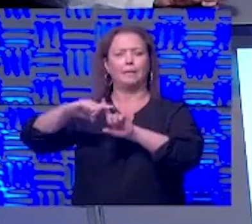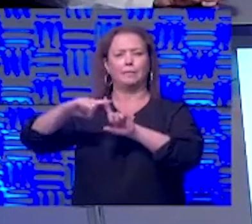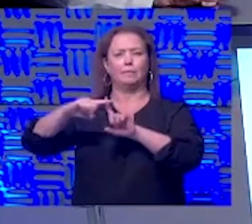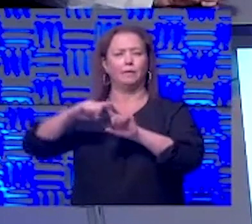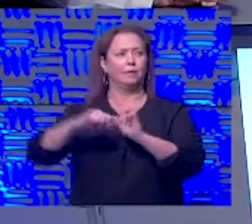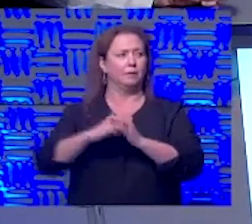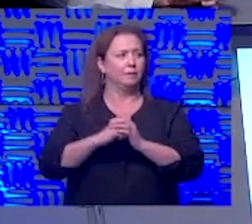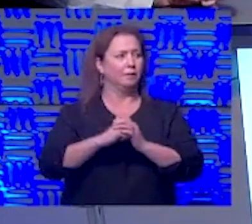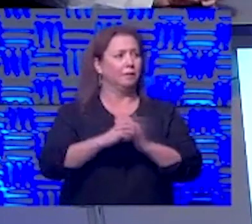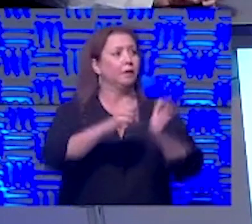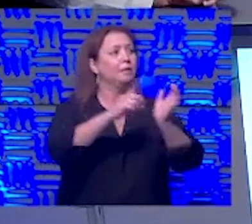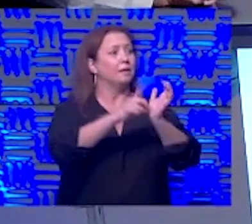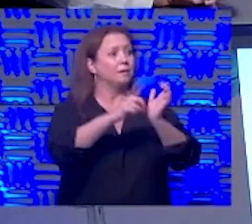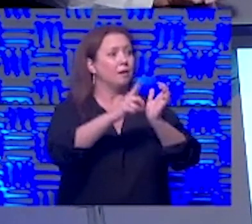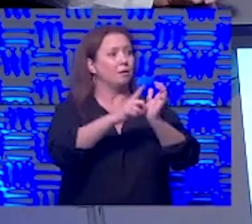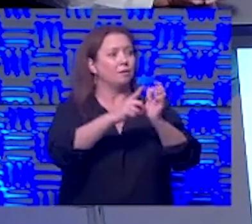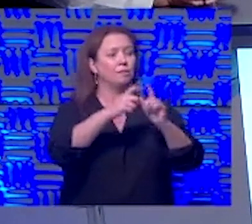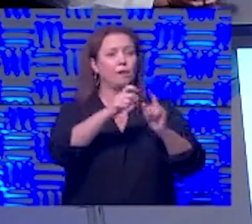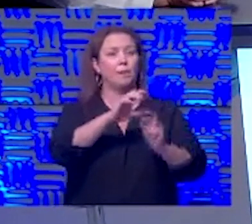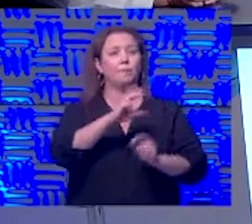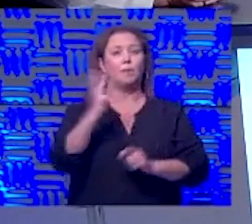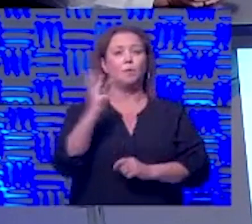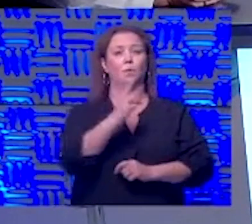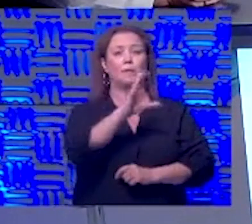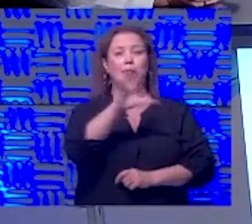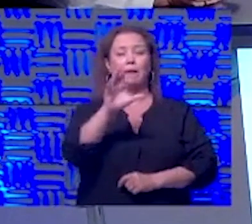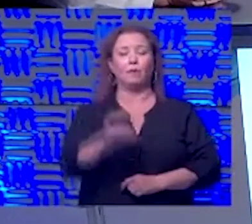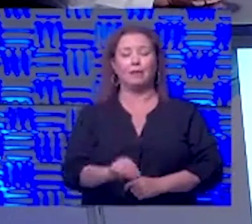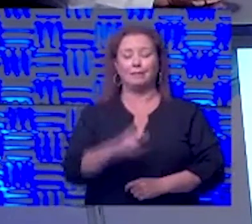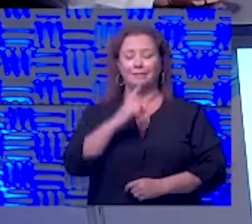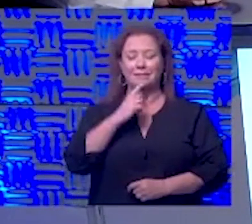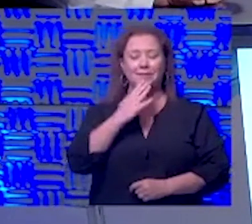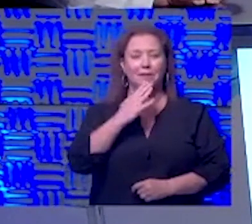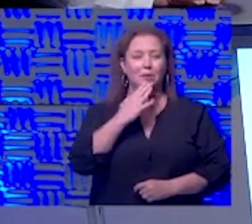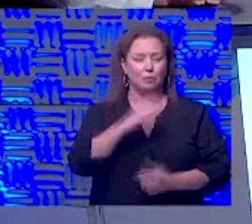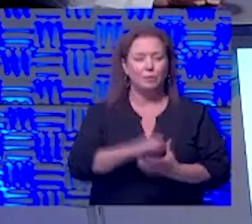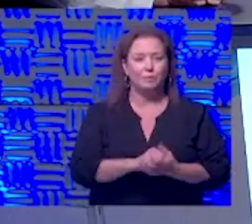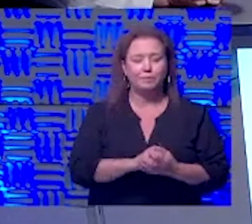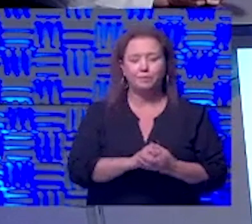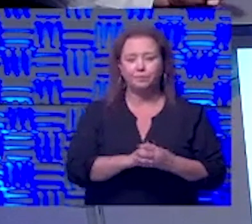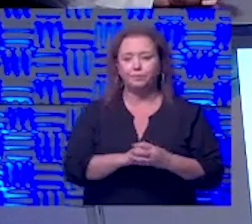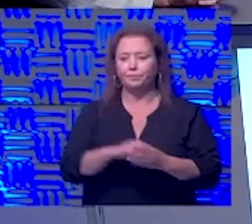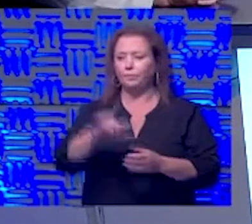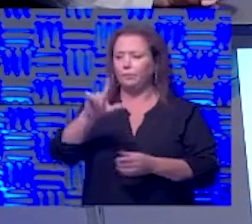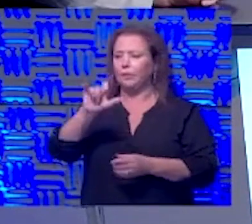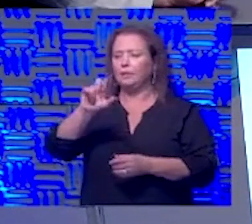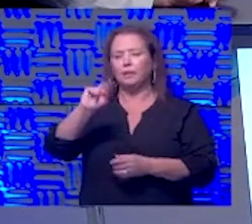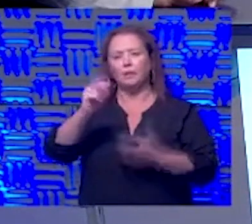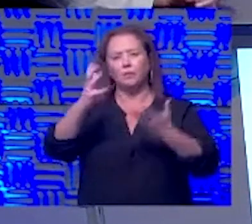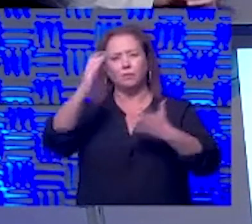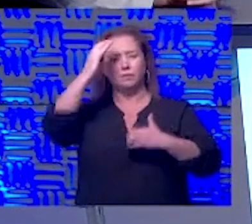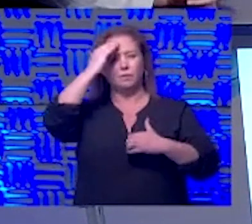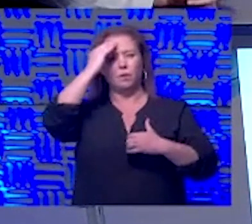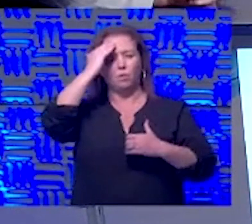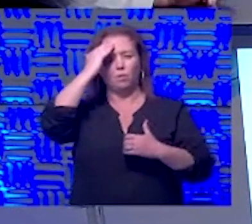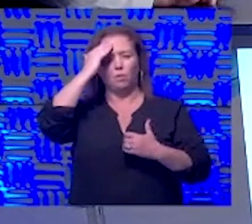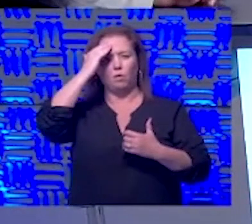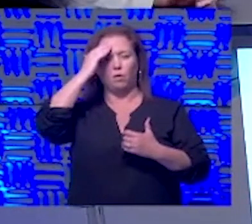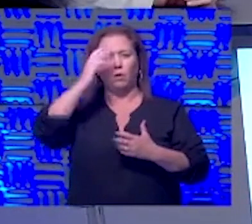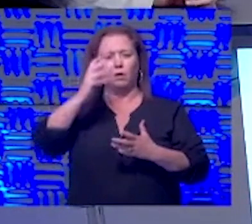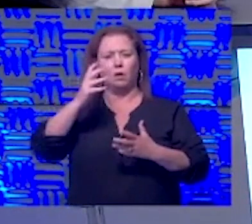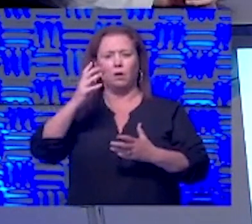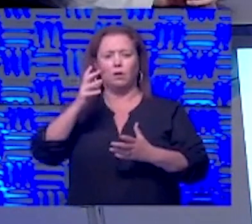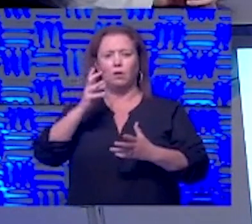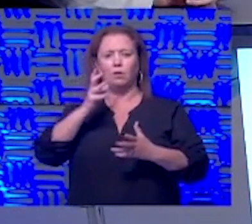doctor actually was from West Africa, so I Yeah. just wanted to tell him thank you. Lynn wants to know, why is it okay to pick up